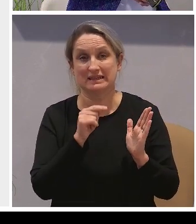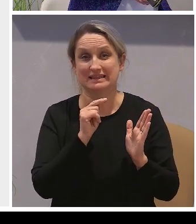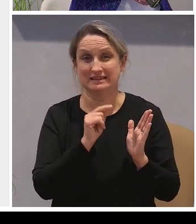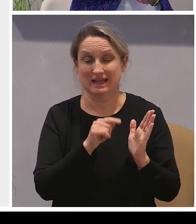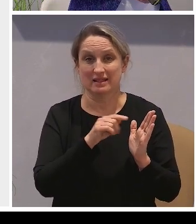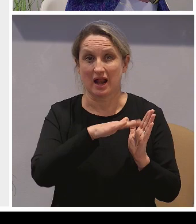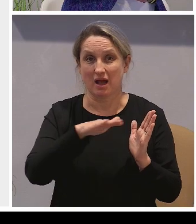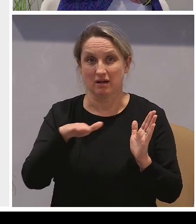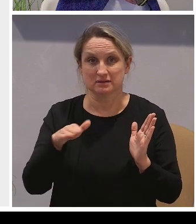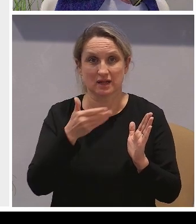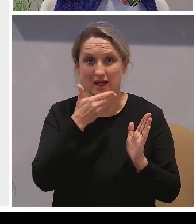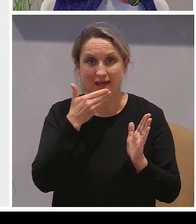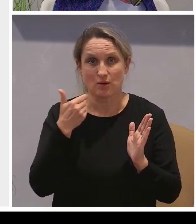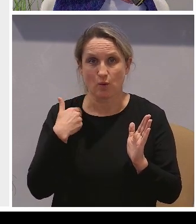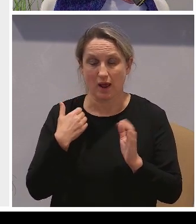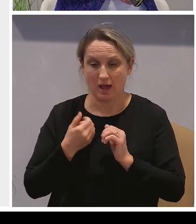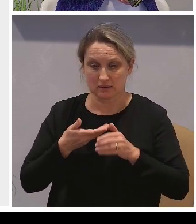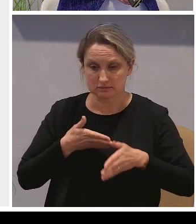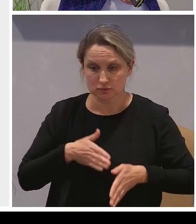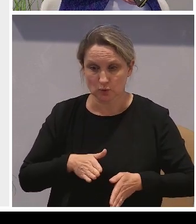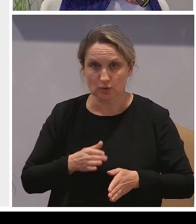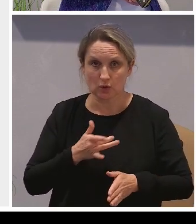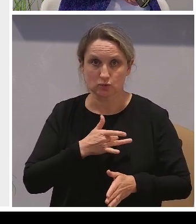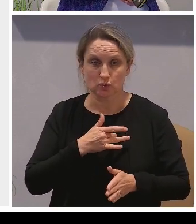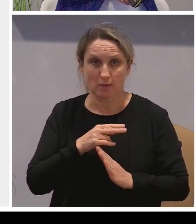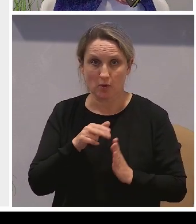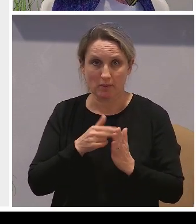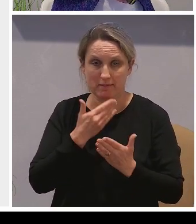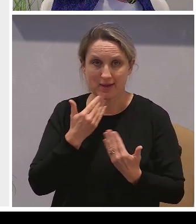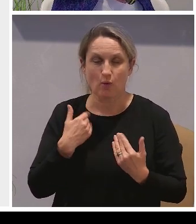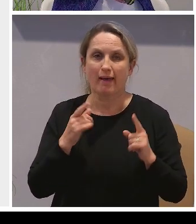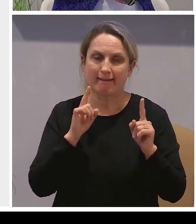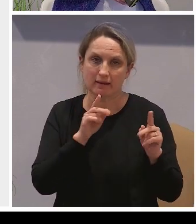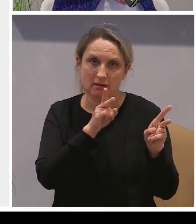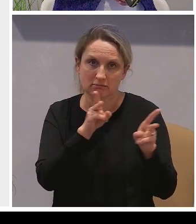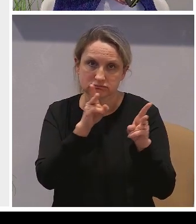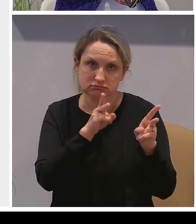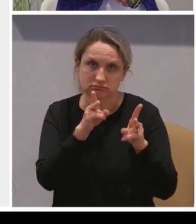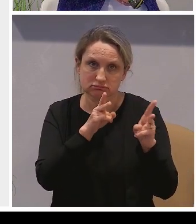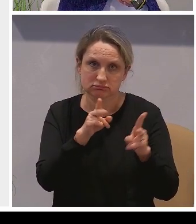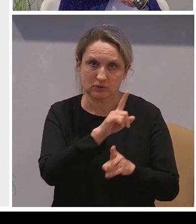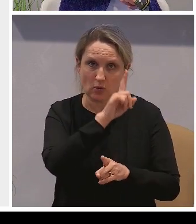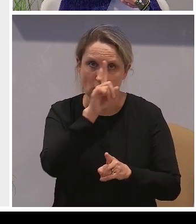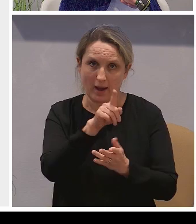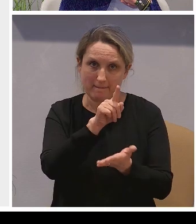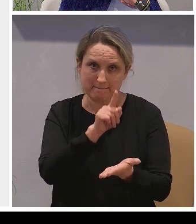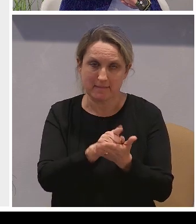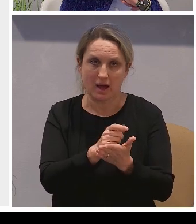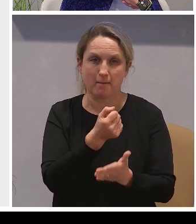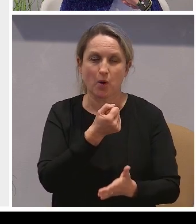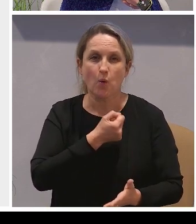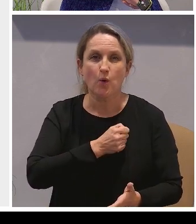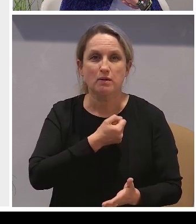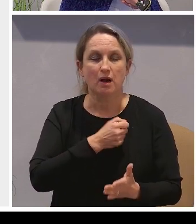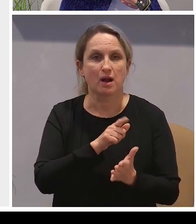disease, then this is an indication to test them for the Turner syndrome. Even the children who are